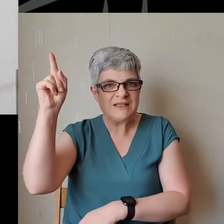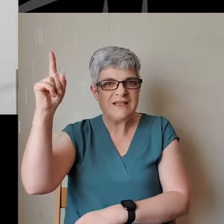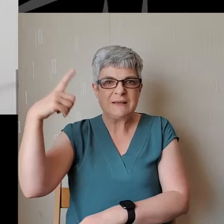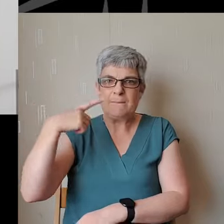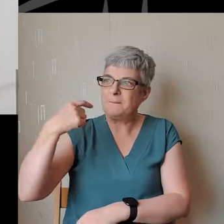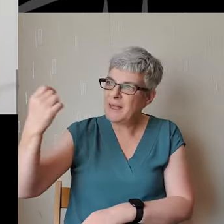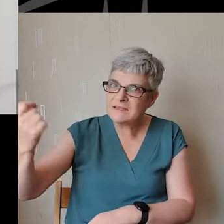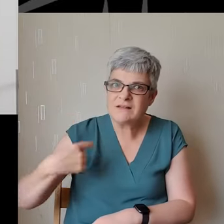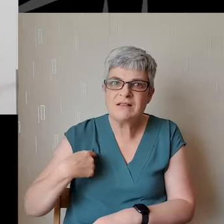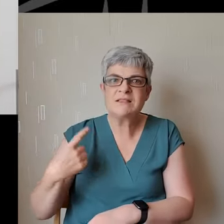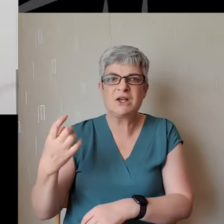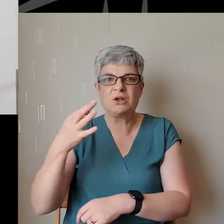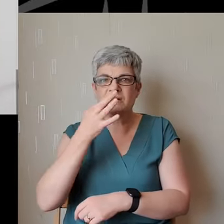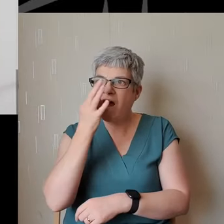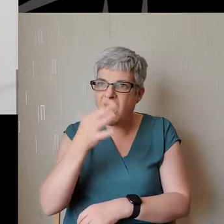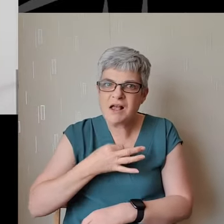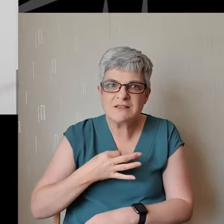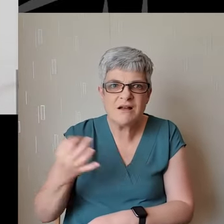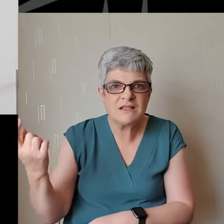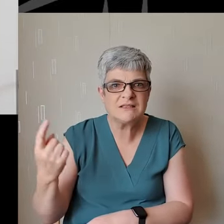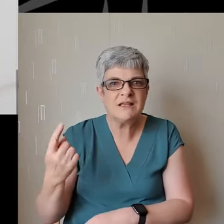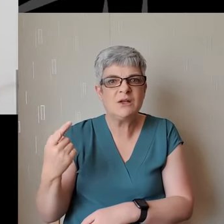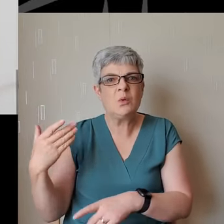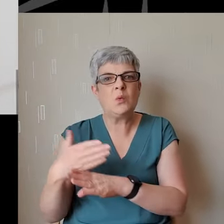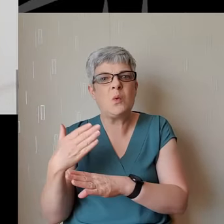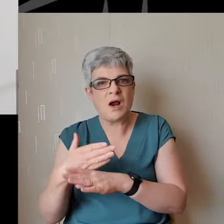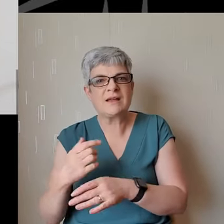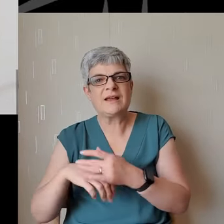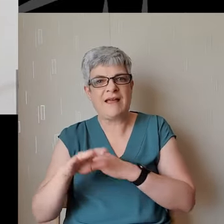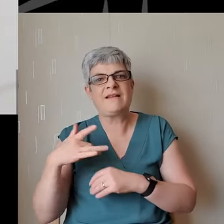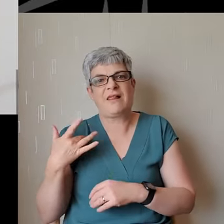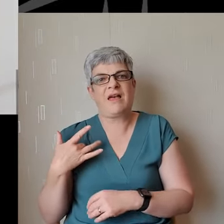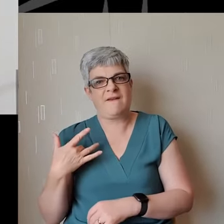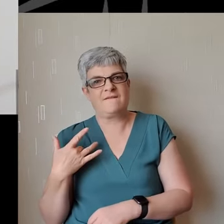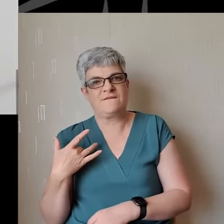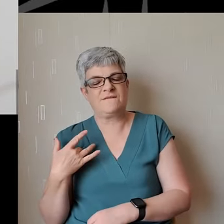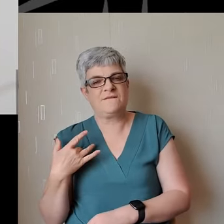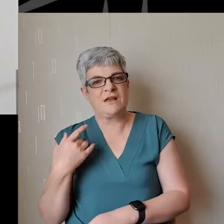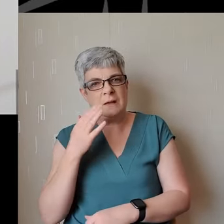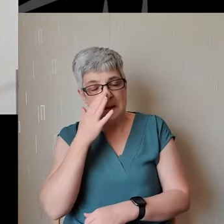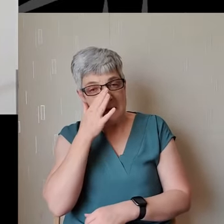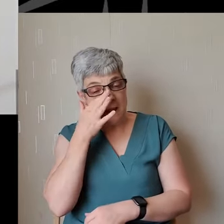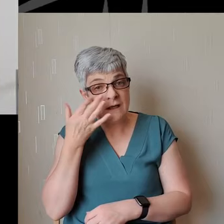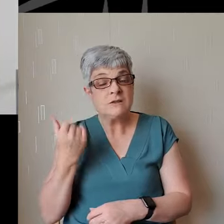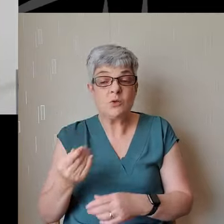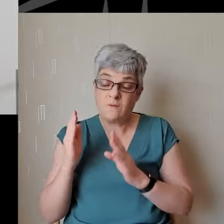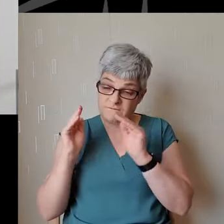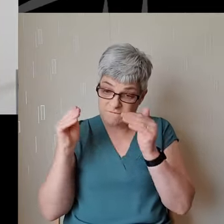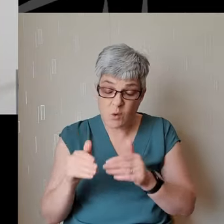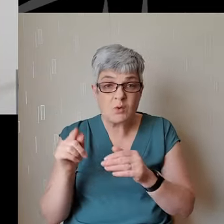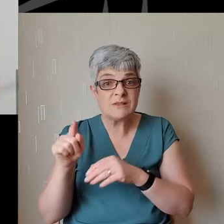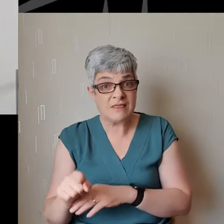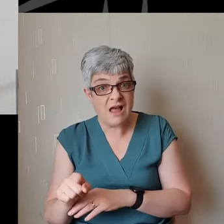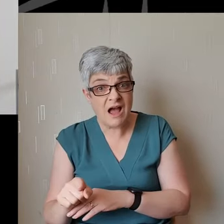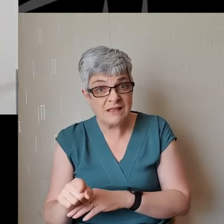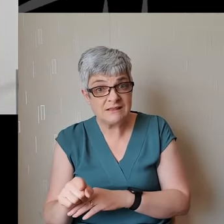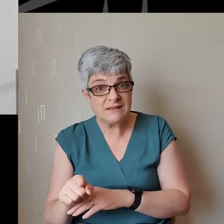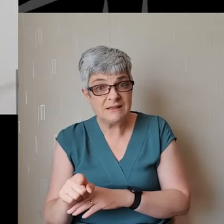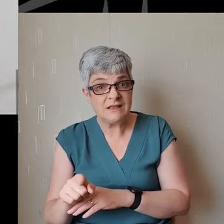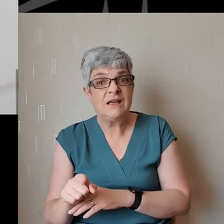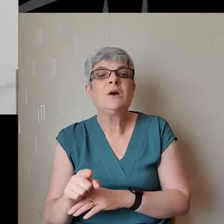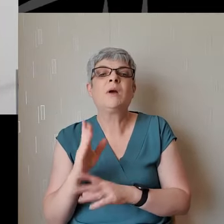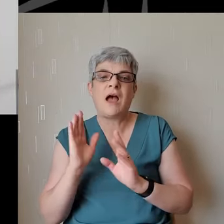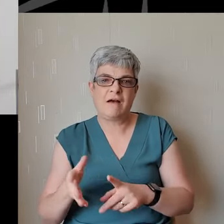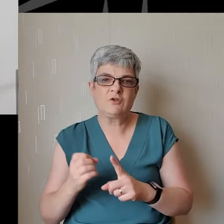God who has called us, the God who is at work in our lives. And it's the focusing on that we have to make a